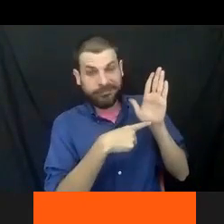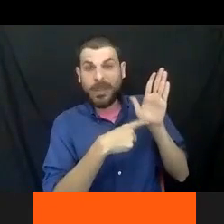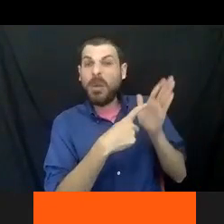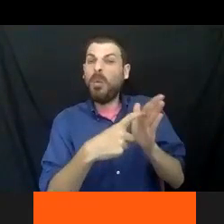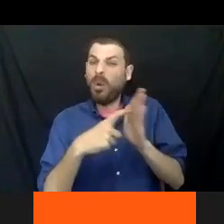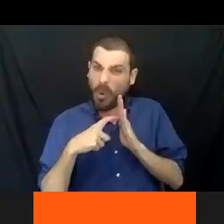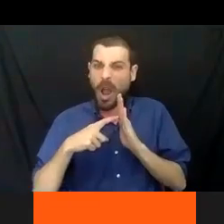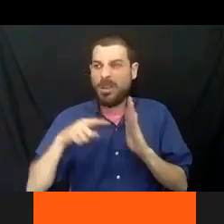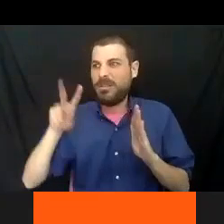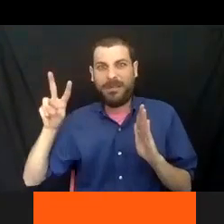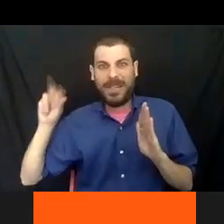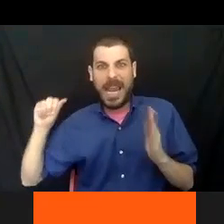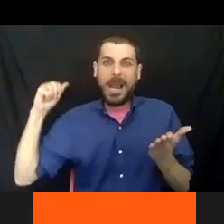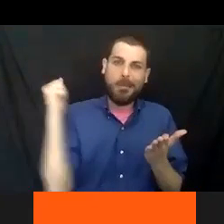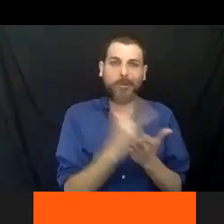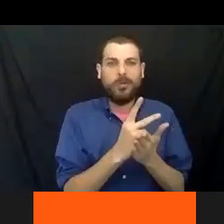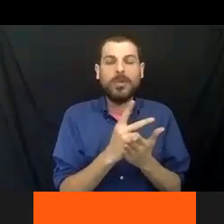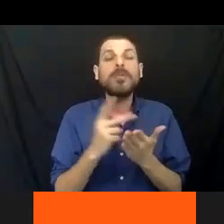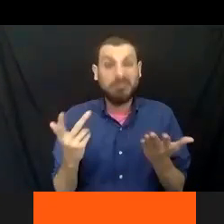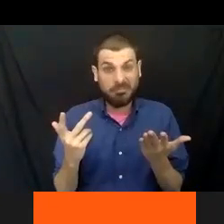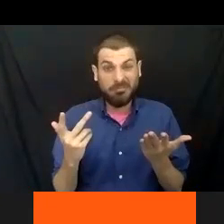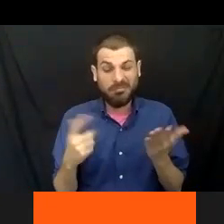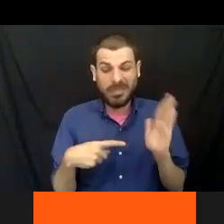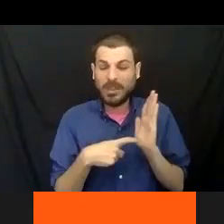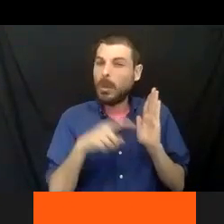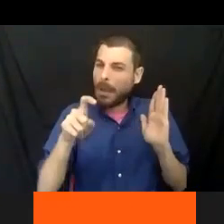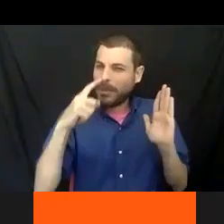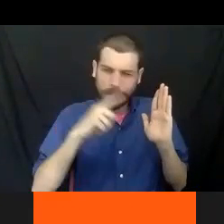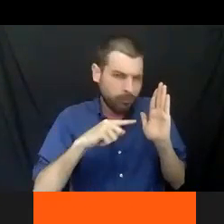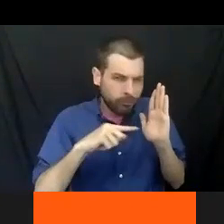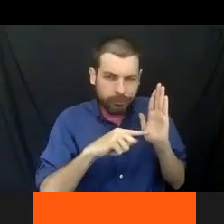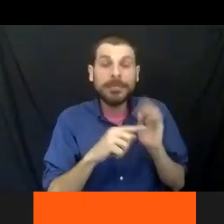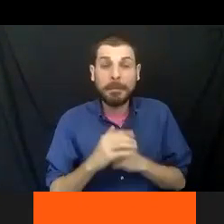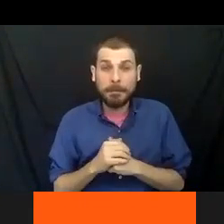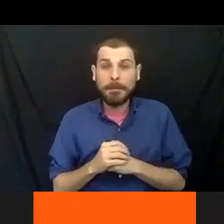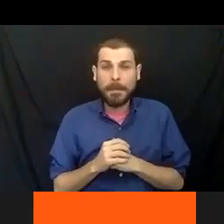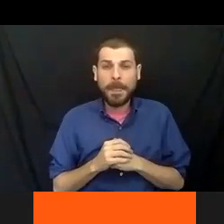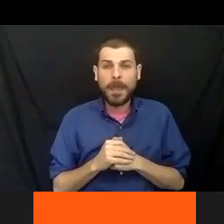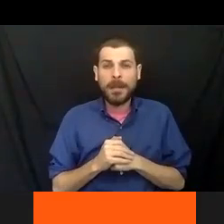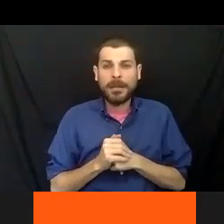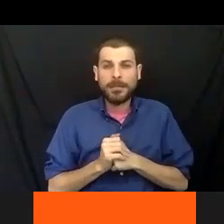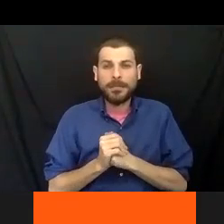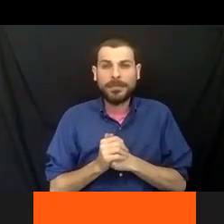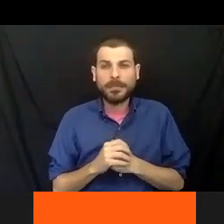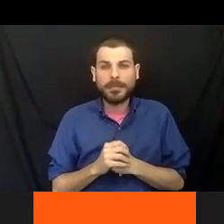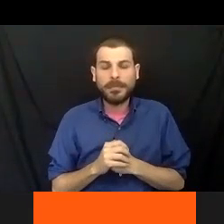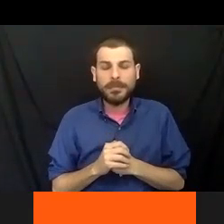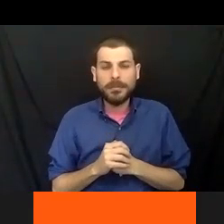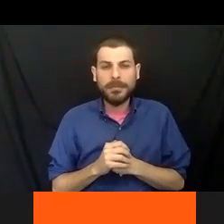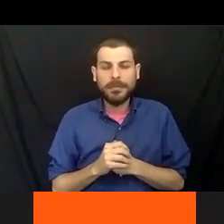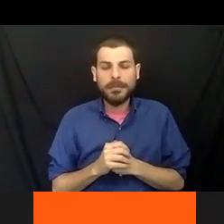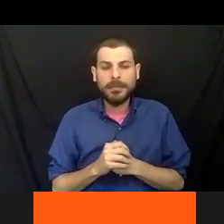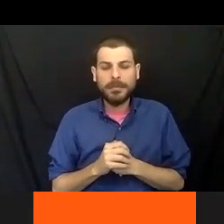Affairs or its authorized agent. And if you still have the documents from when